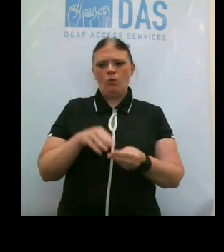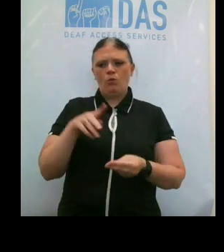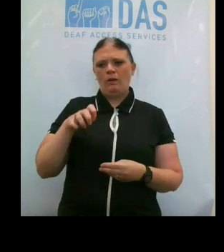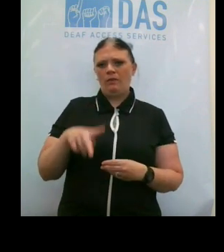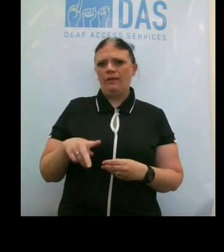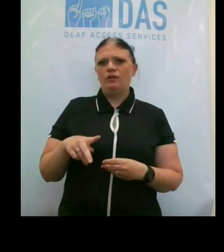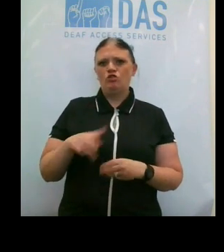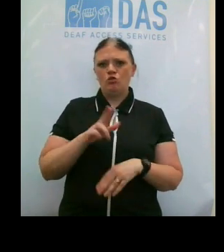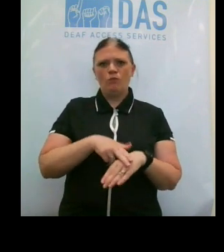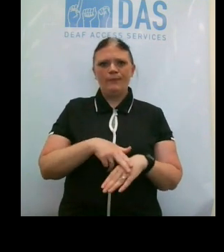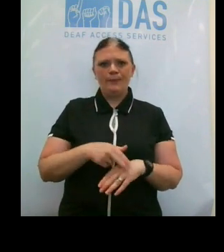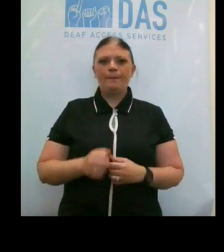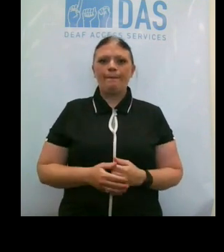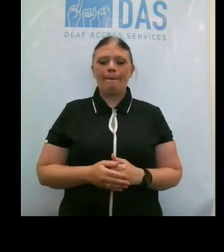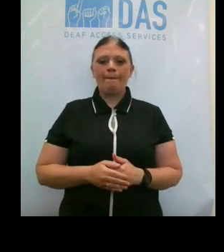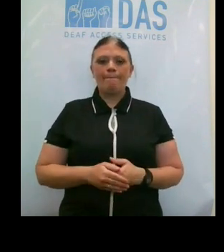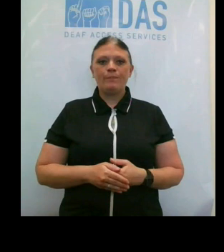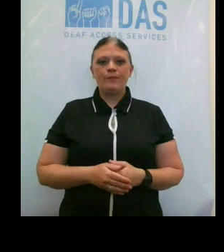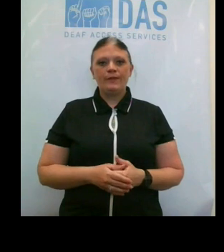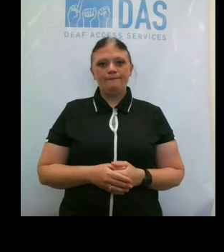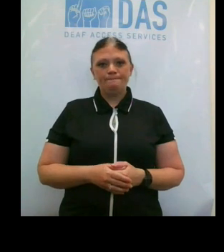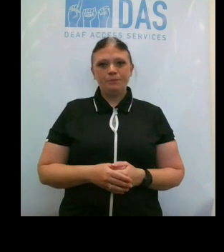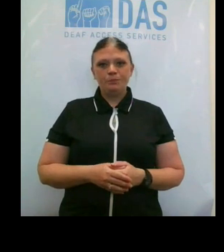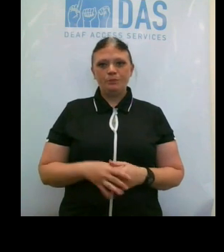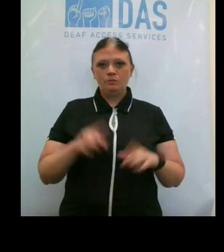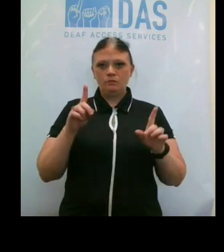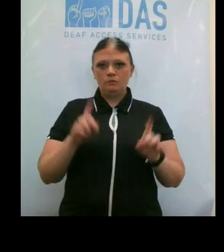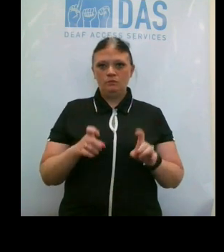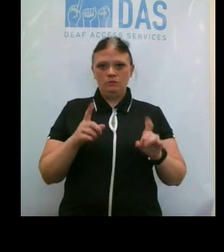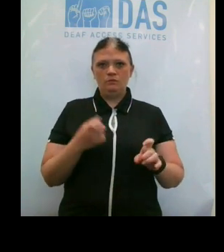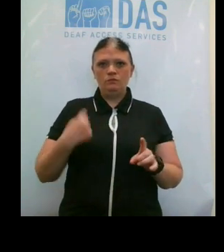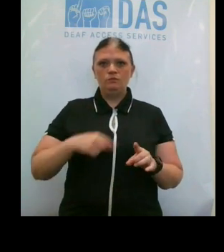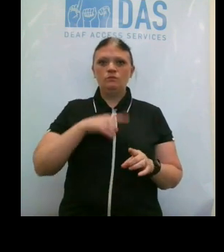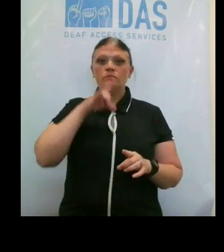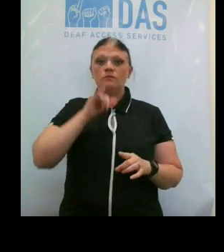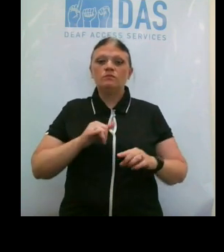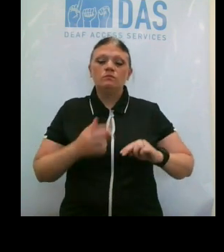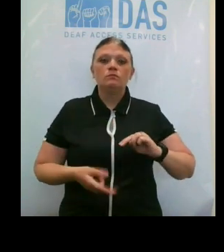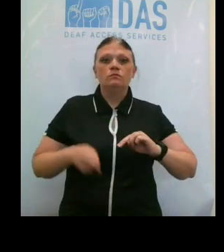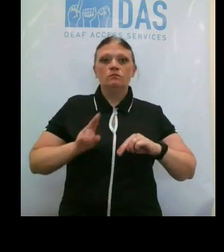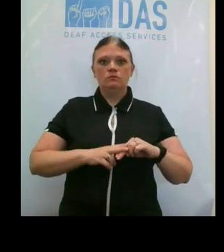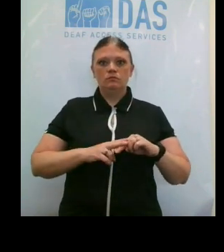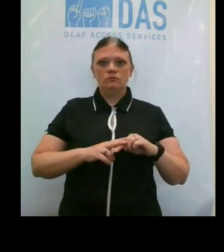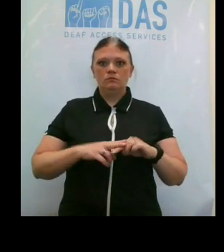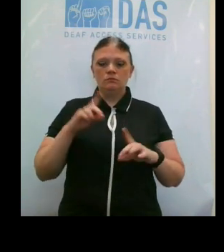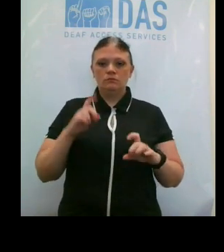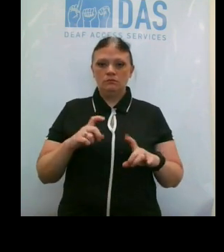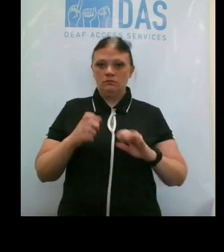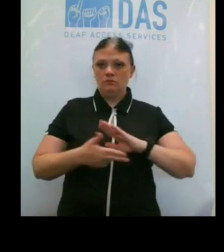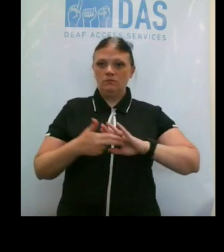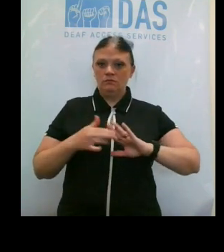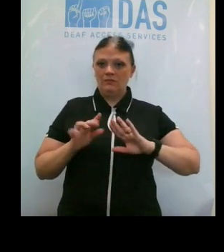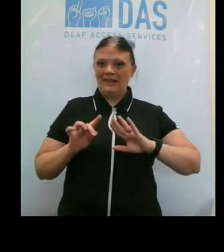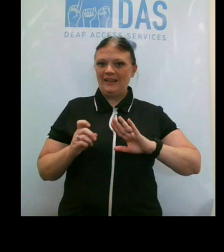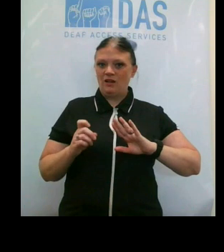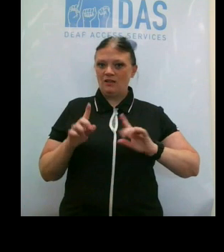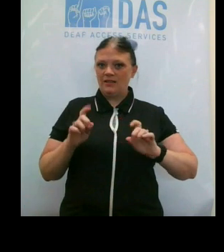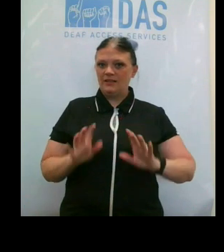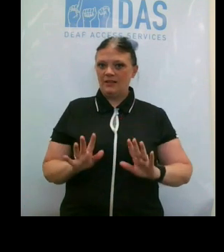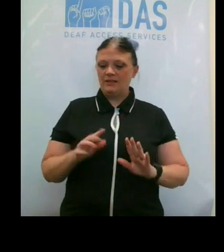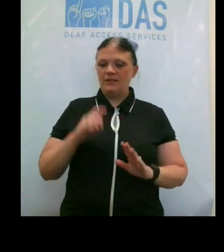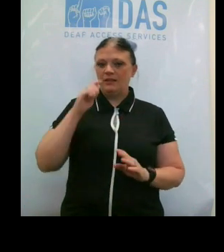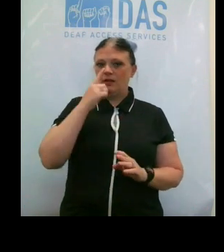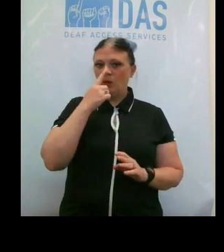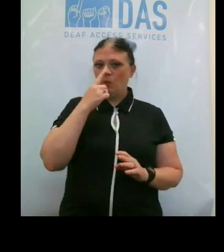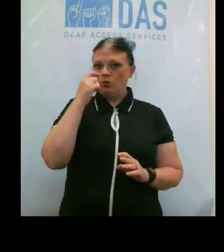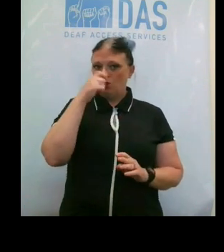our community. Testing, we've really ramped up testing with regards to the diagnostic testing, which is the nasal